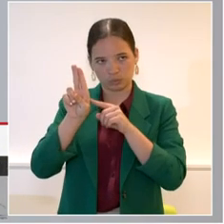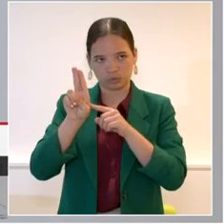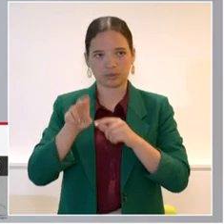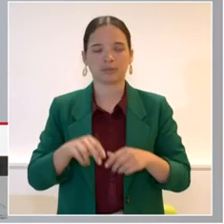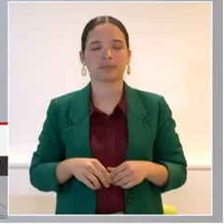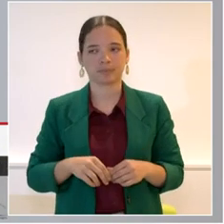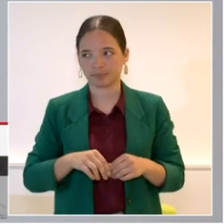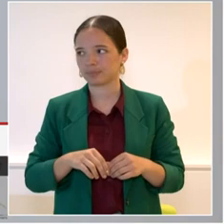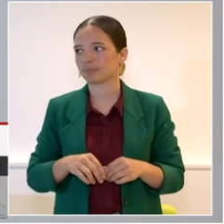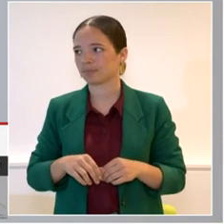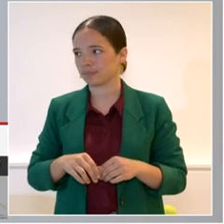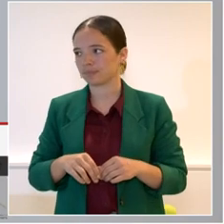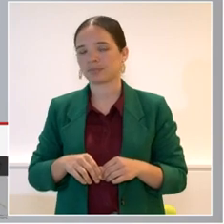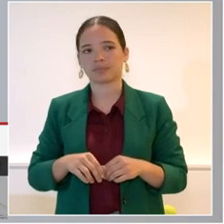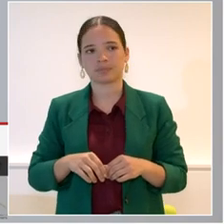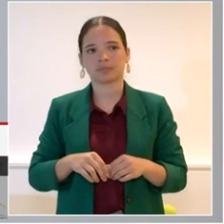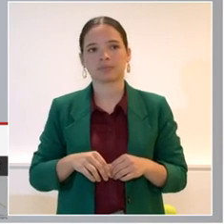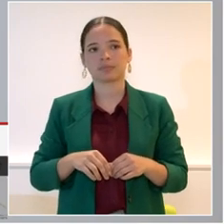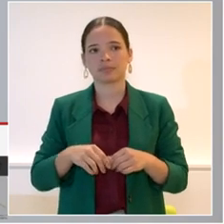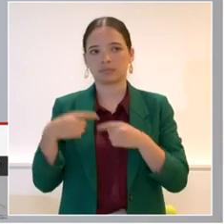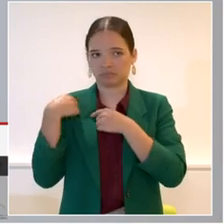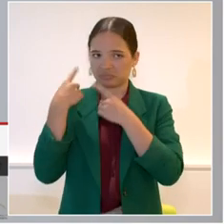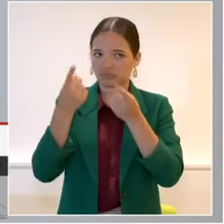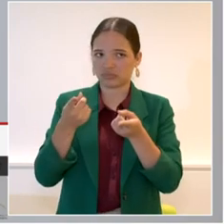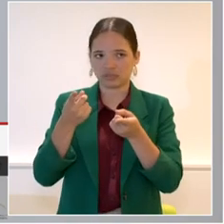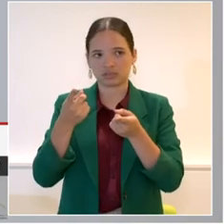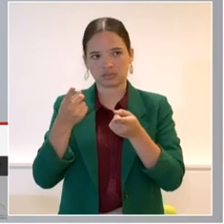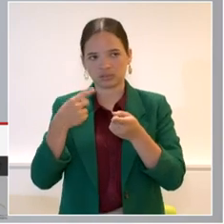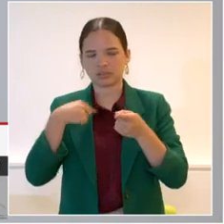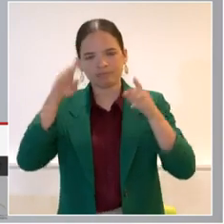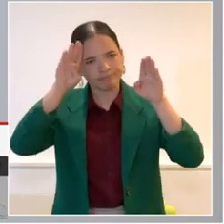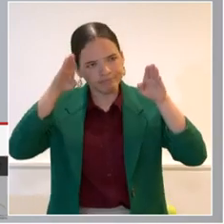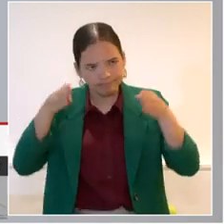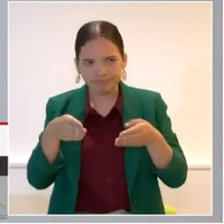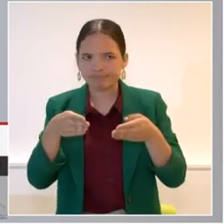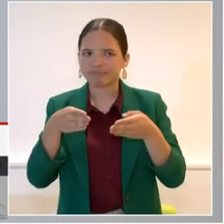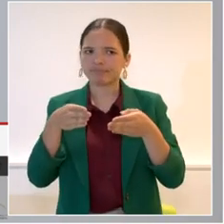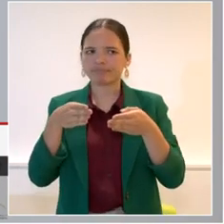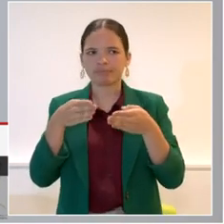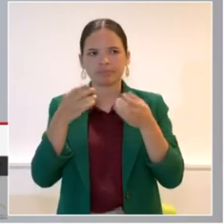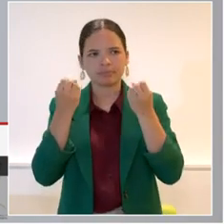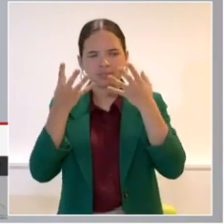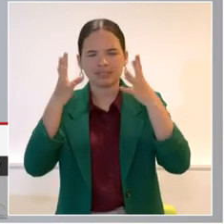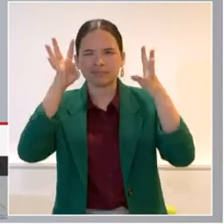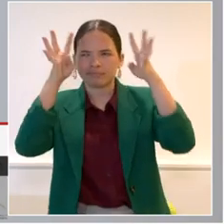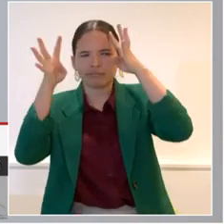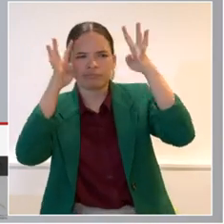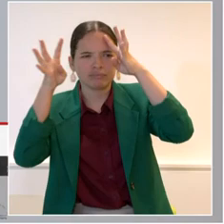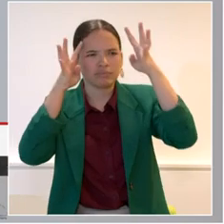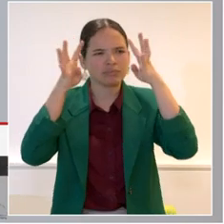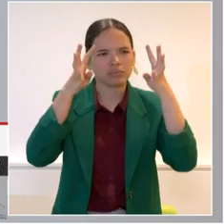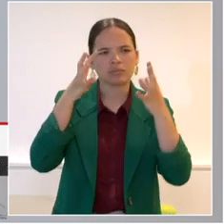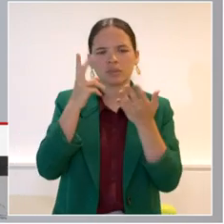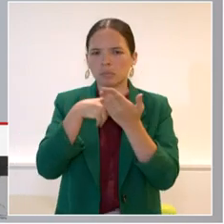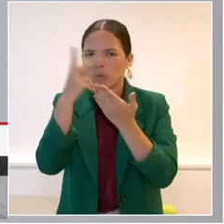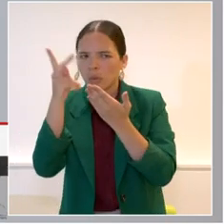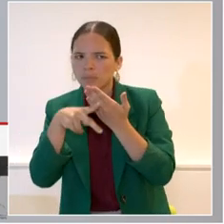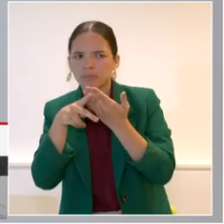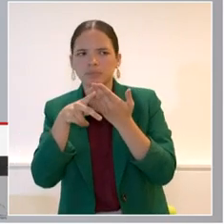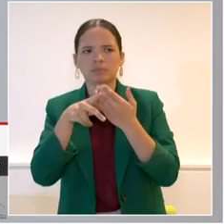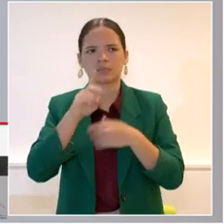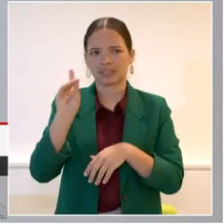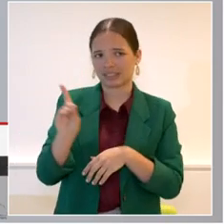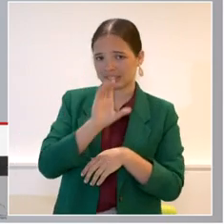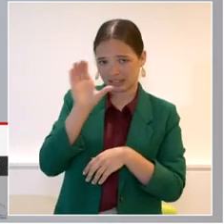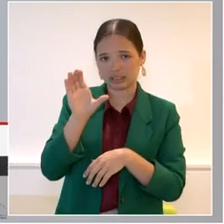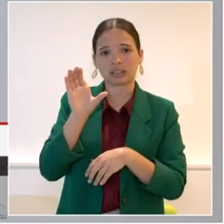So, we have been very focused on a number of innovative programs that DC government and the Department of